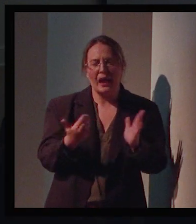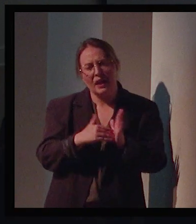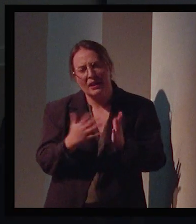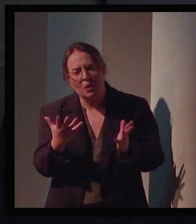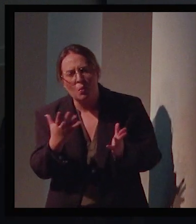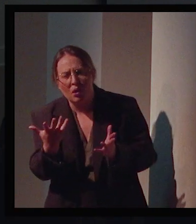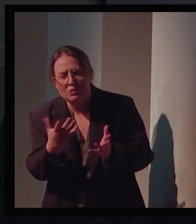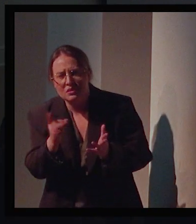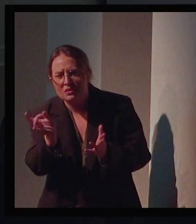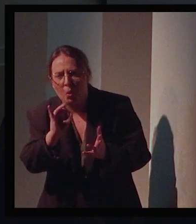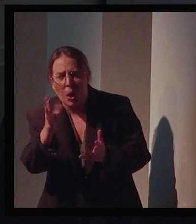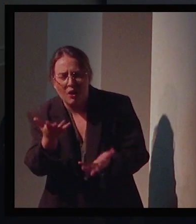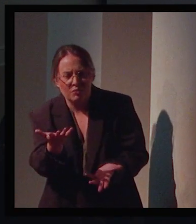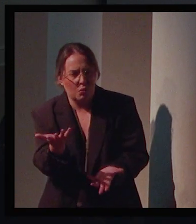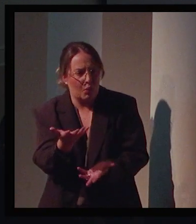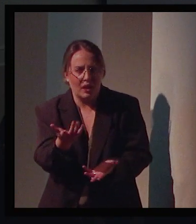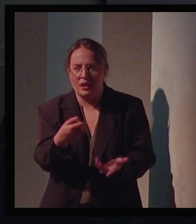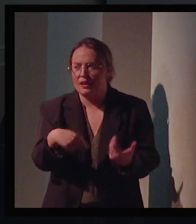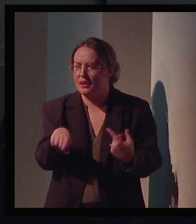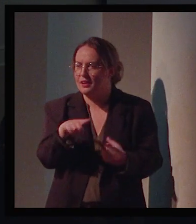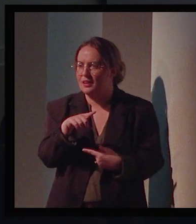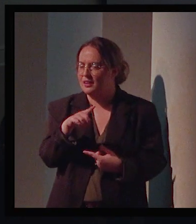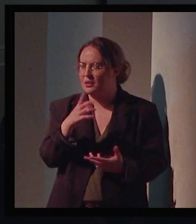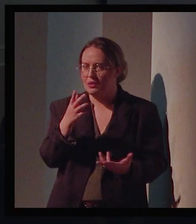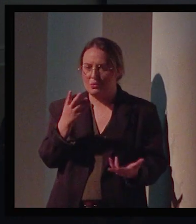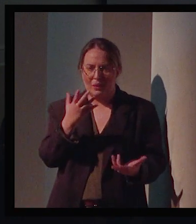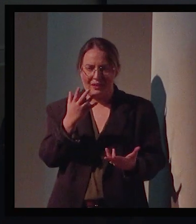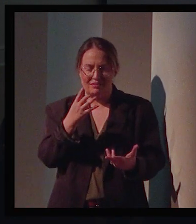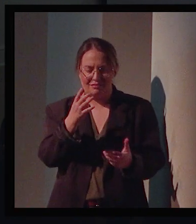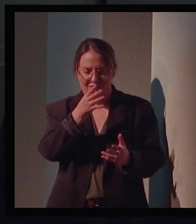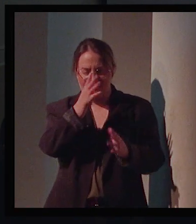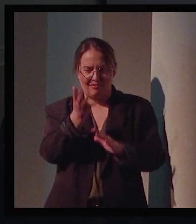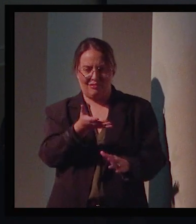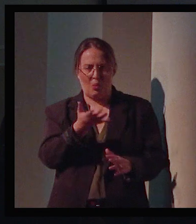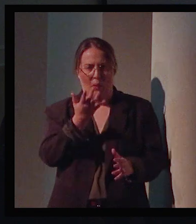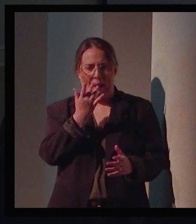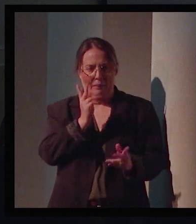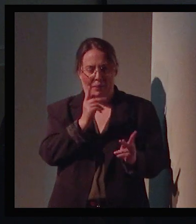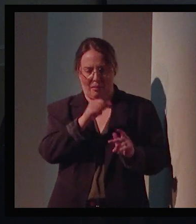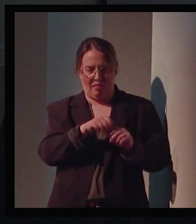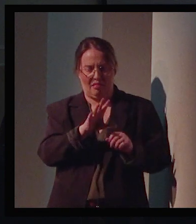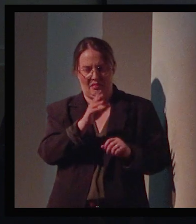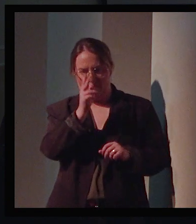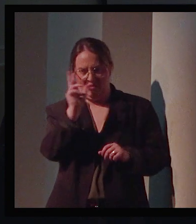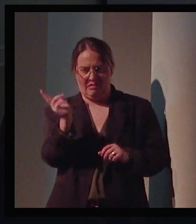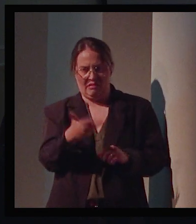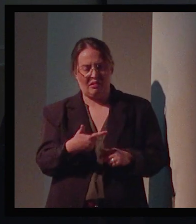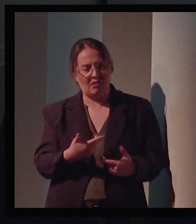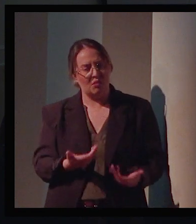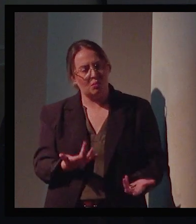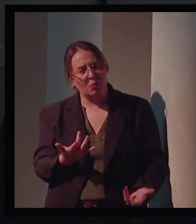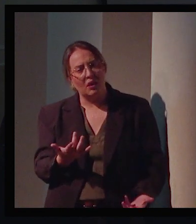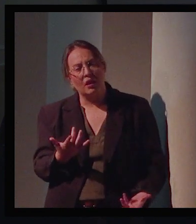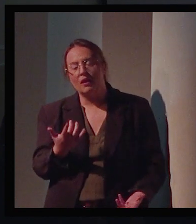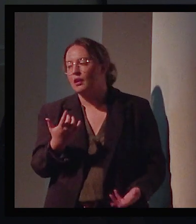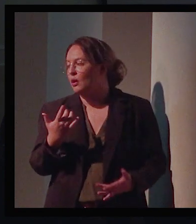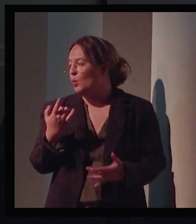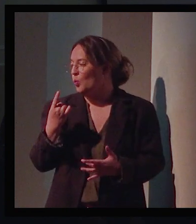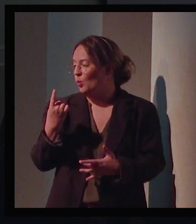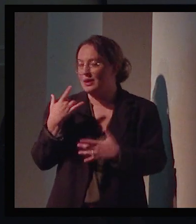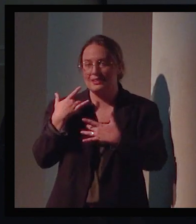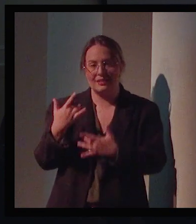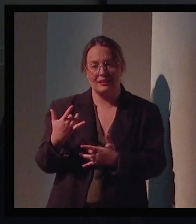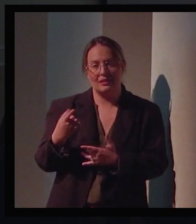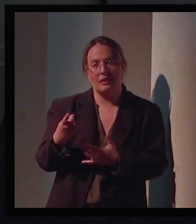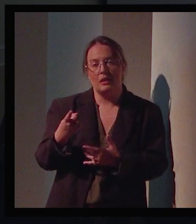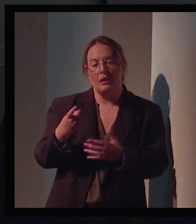so disturbing? Well, for centuries, one of the main tenets of academic theory had been the notion that a painting's